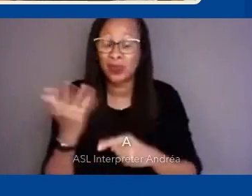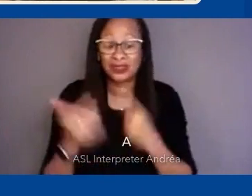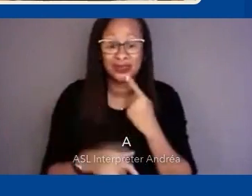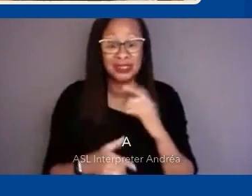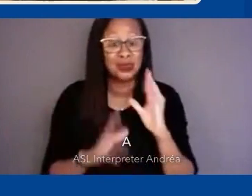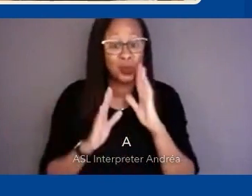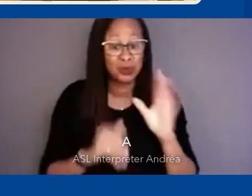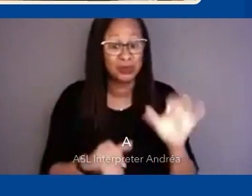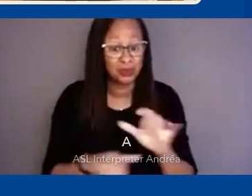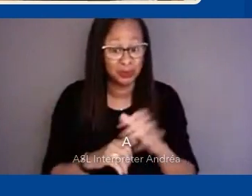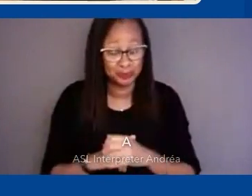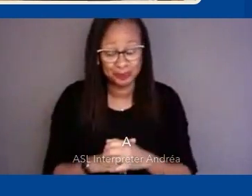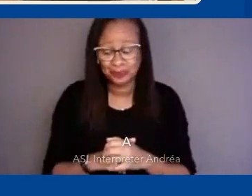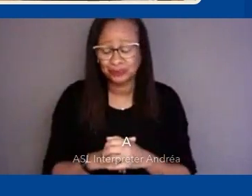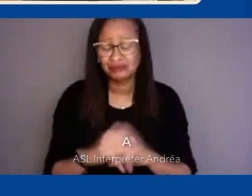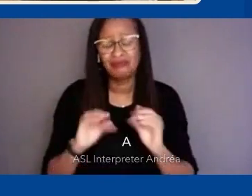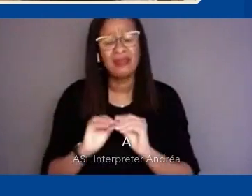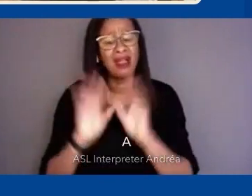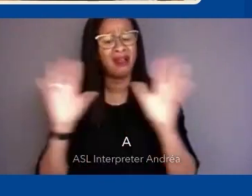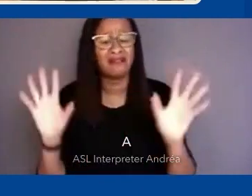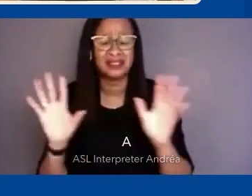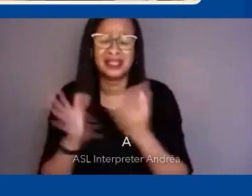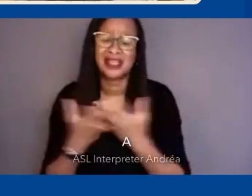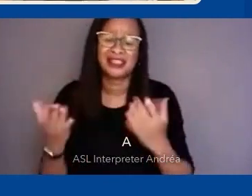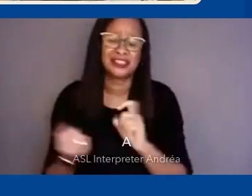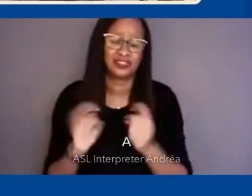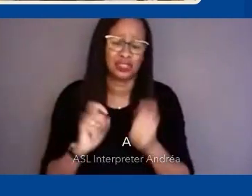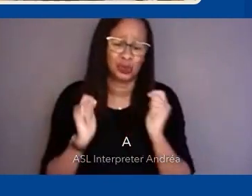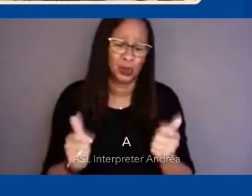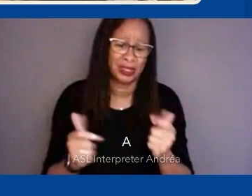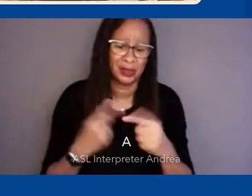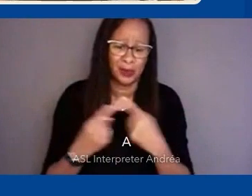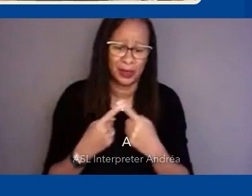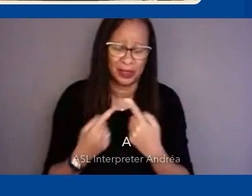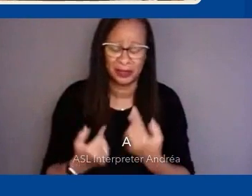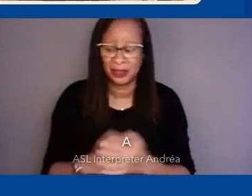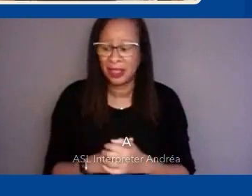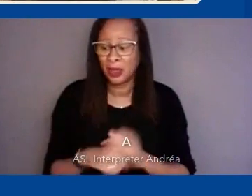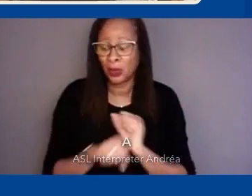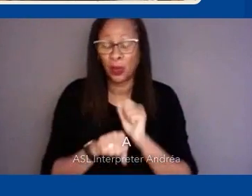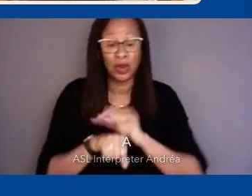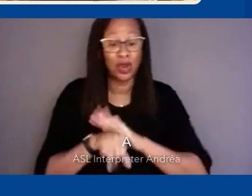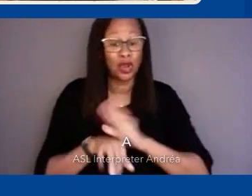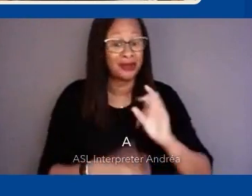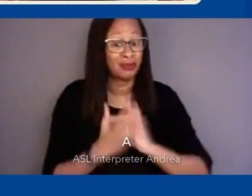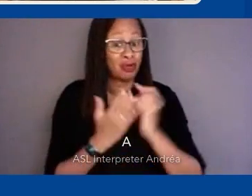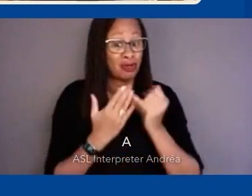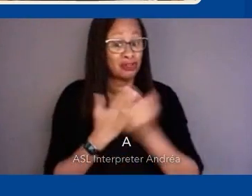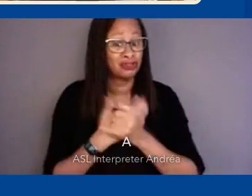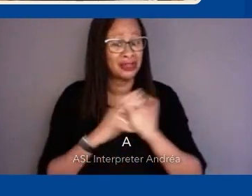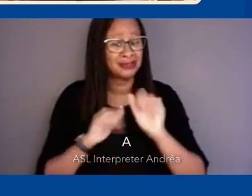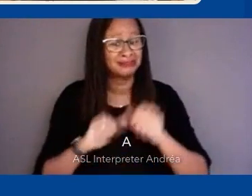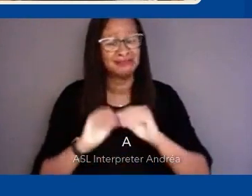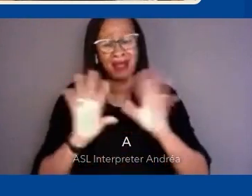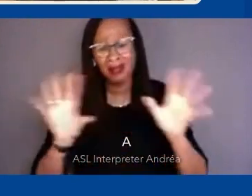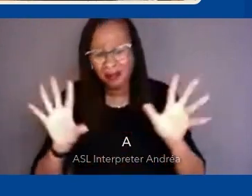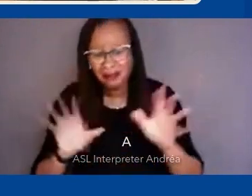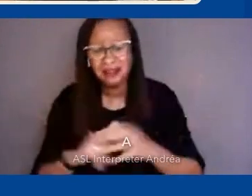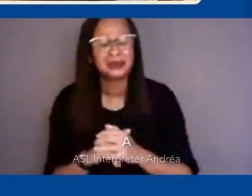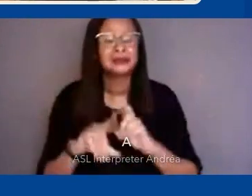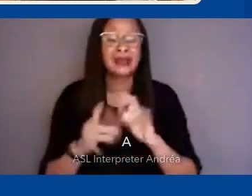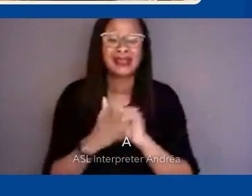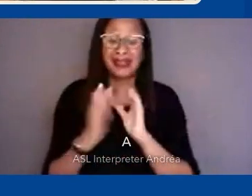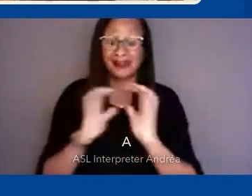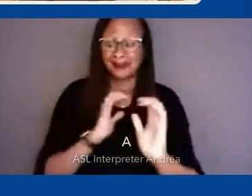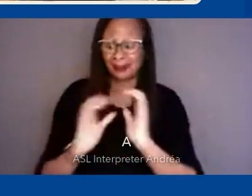And obviously things change very rapidly when, you know, we're working on these projects. But that